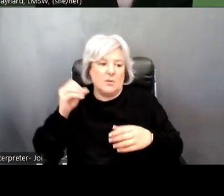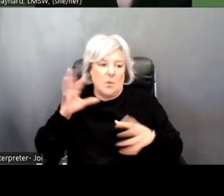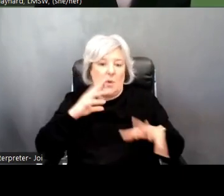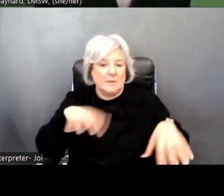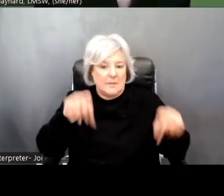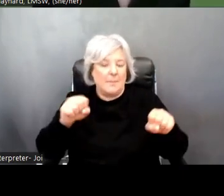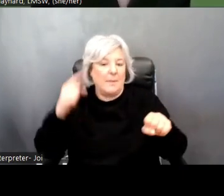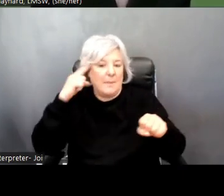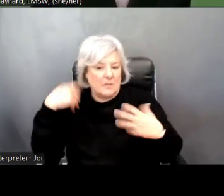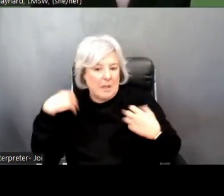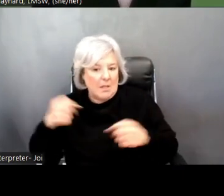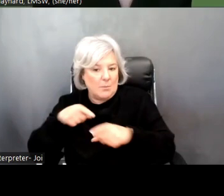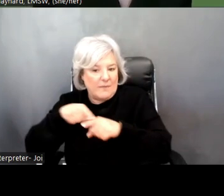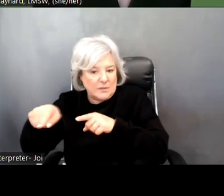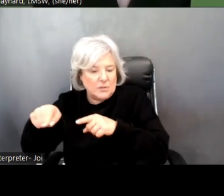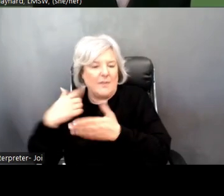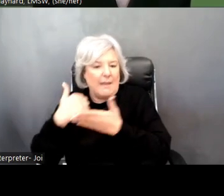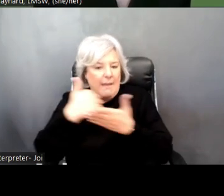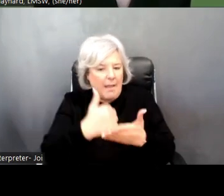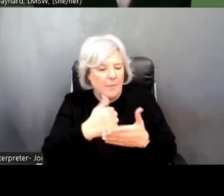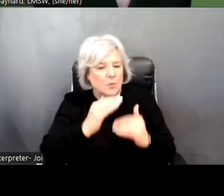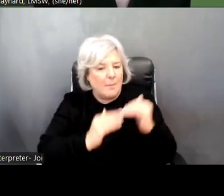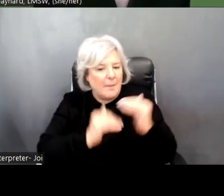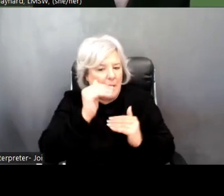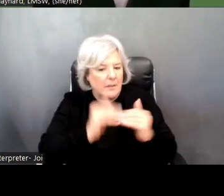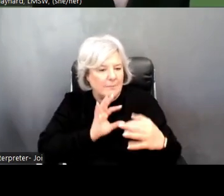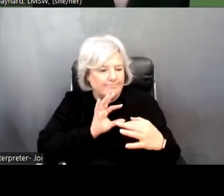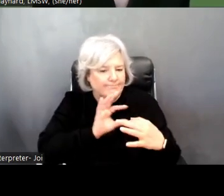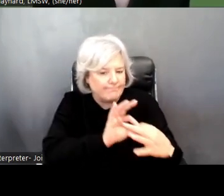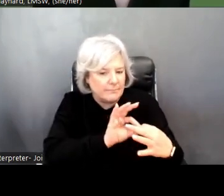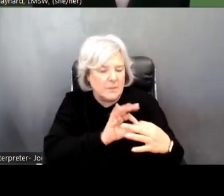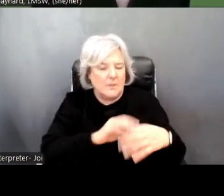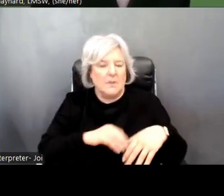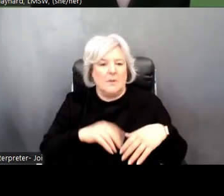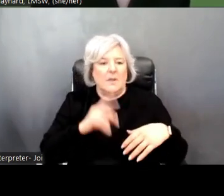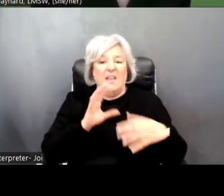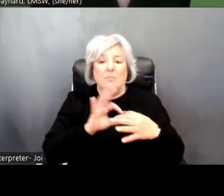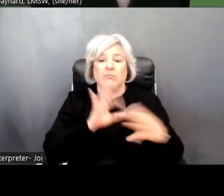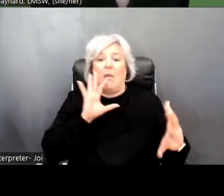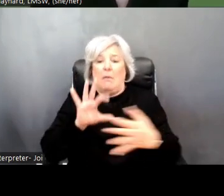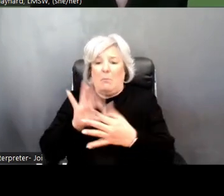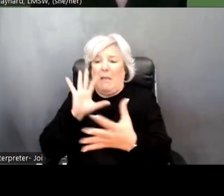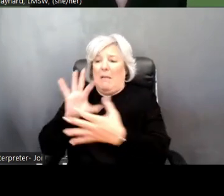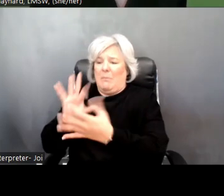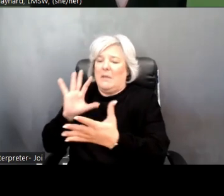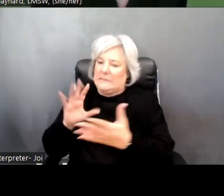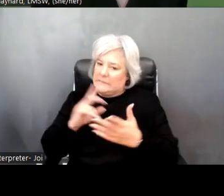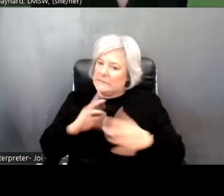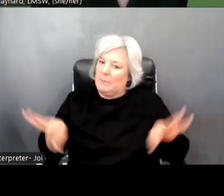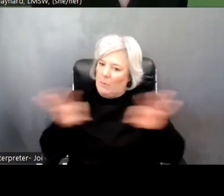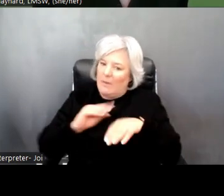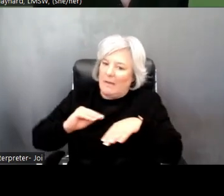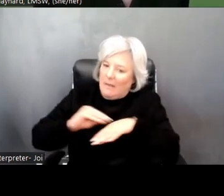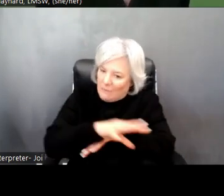health professionals. We have to understand that those losses, that those breaks in attachment matter. They're